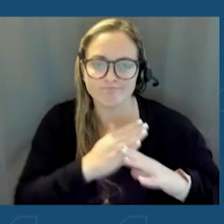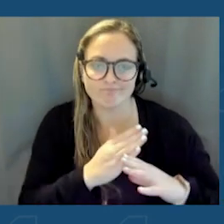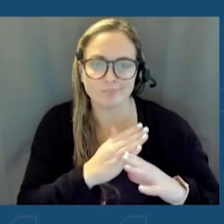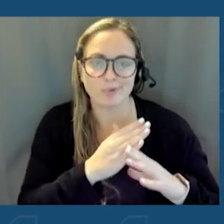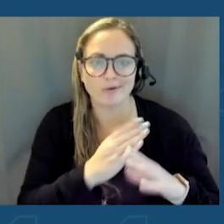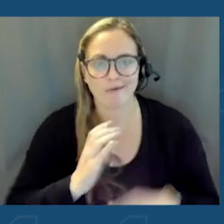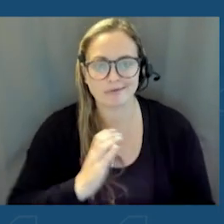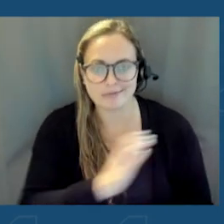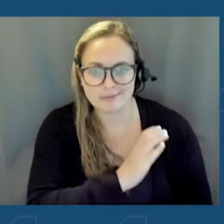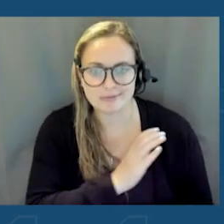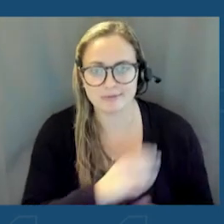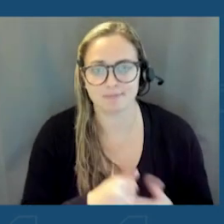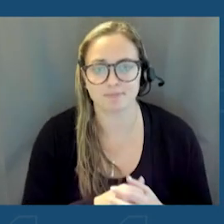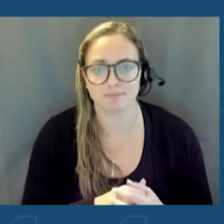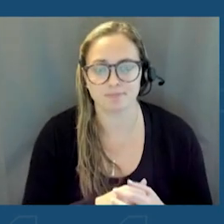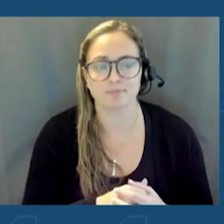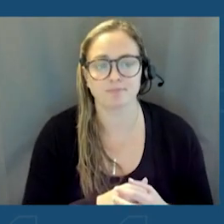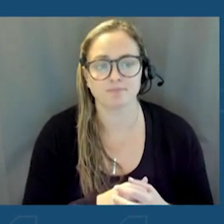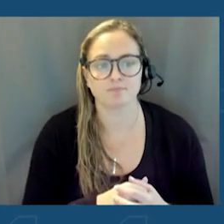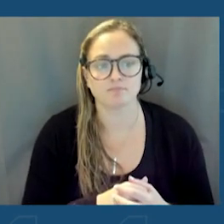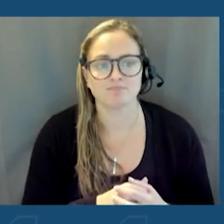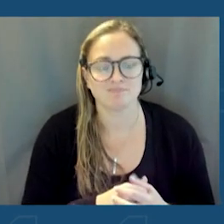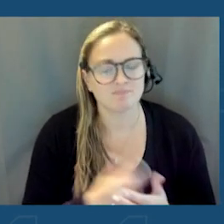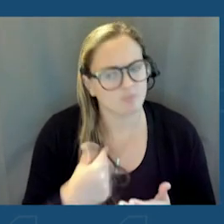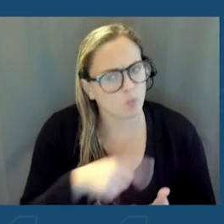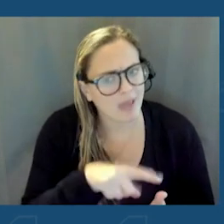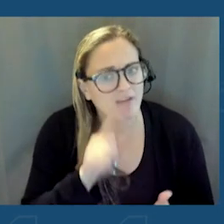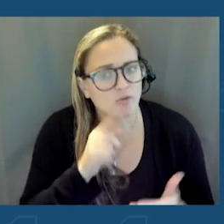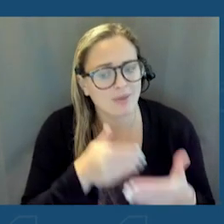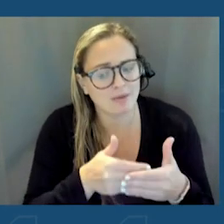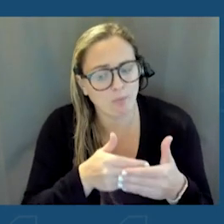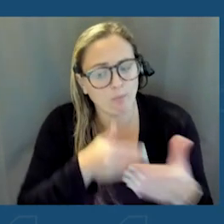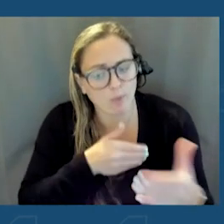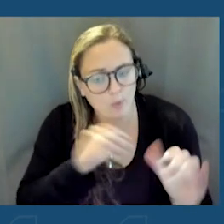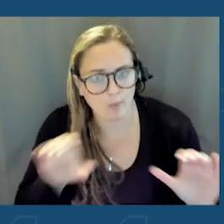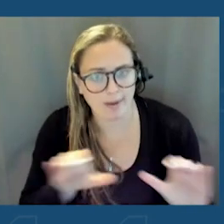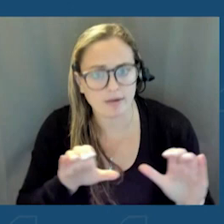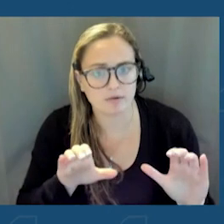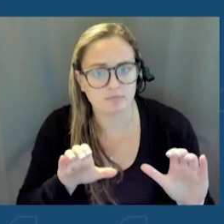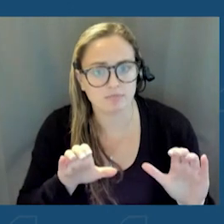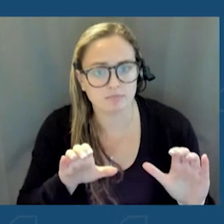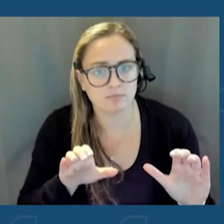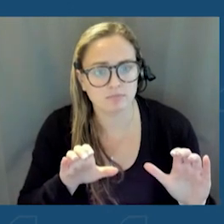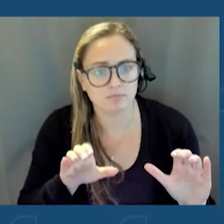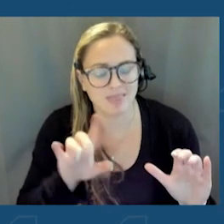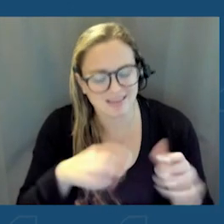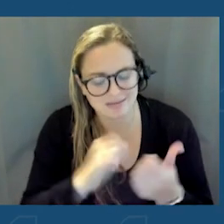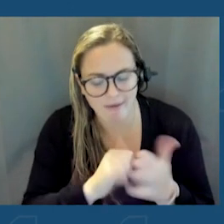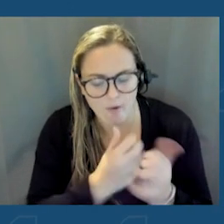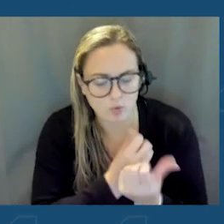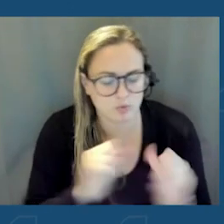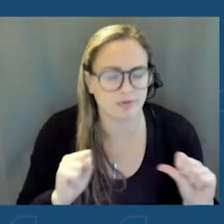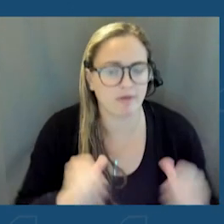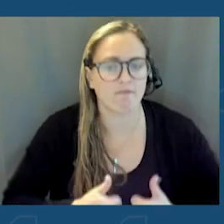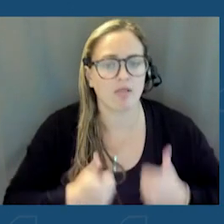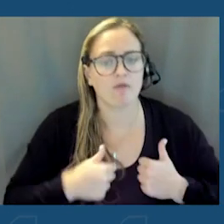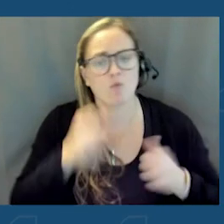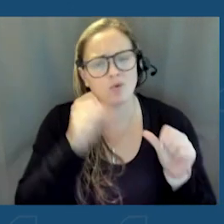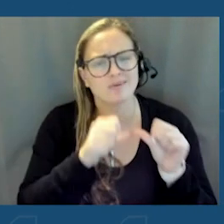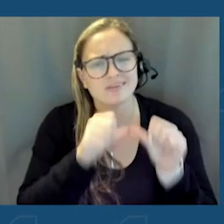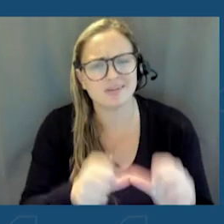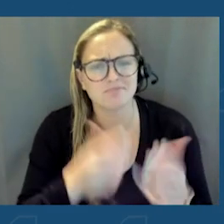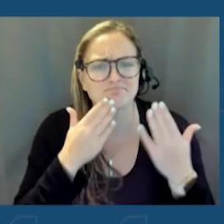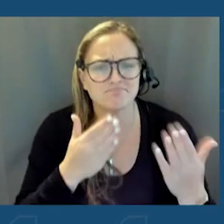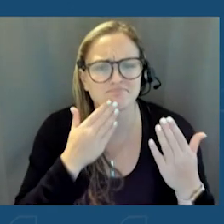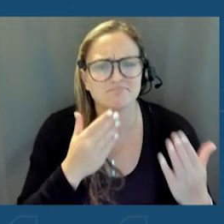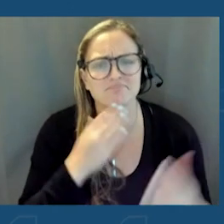citizens. And because we have to be proactive about this. That's how we save lives. And I'm going to continue to thank law